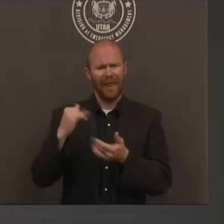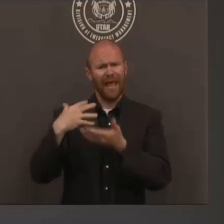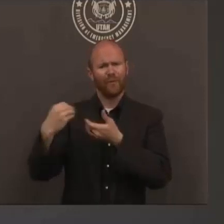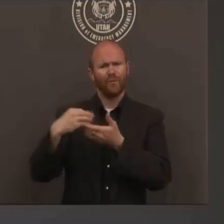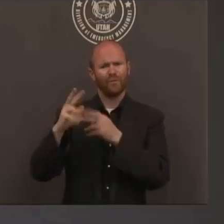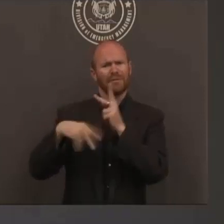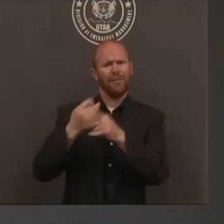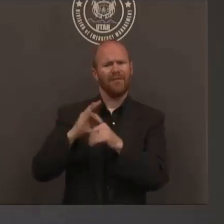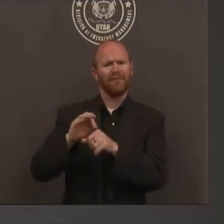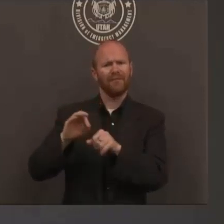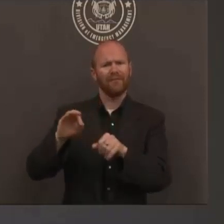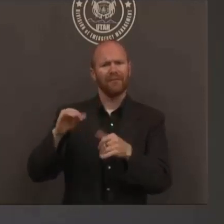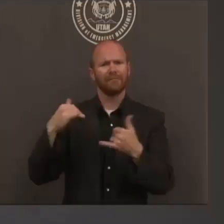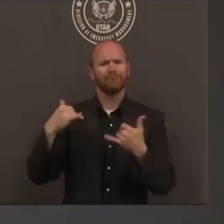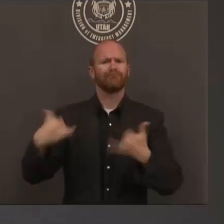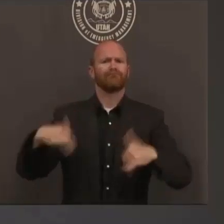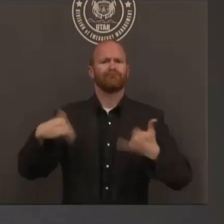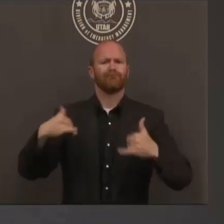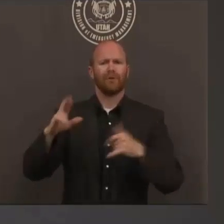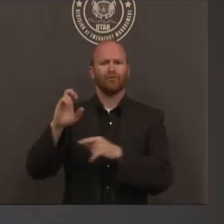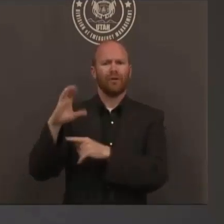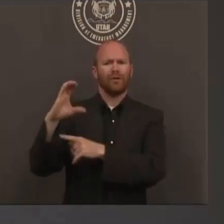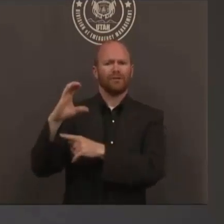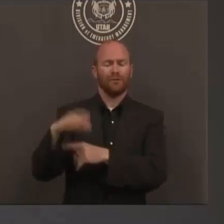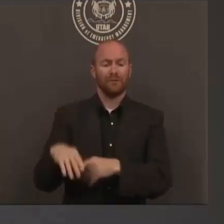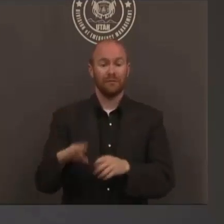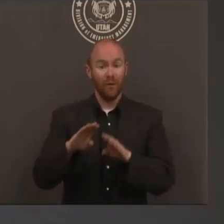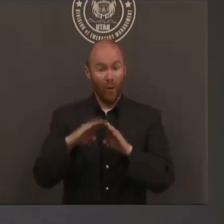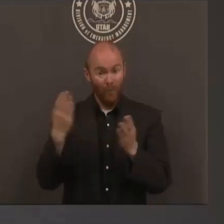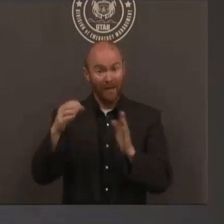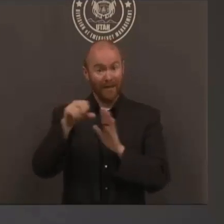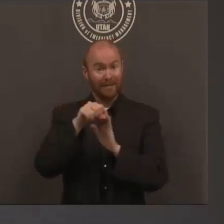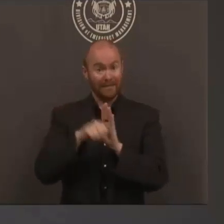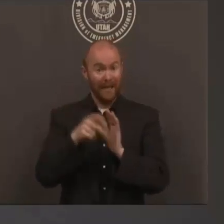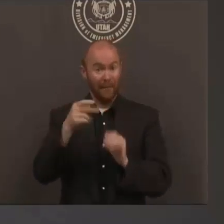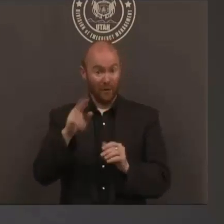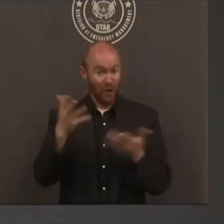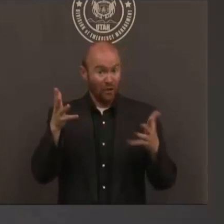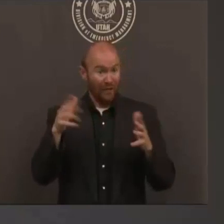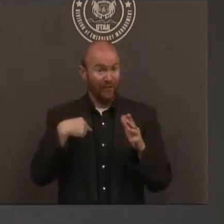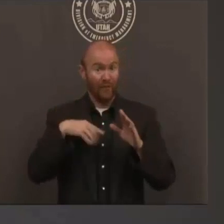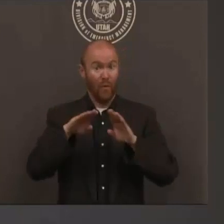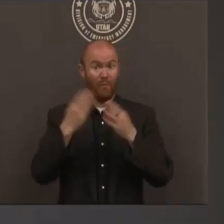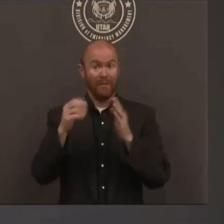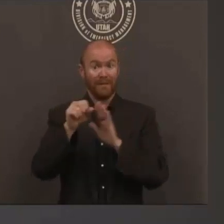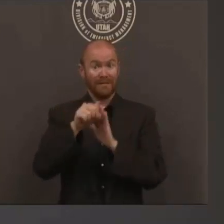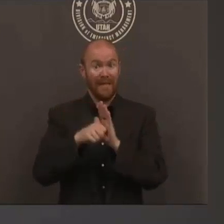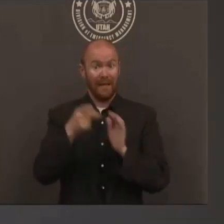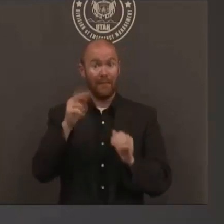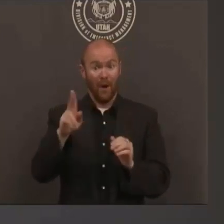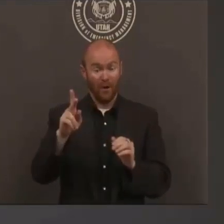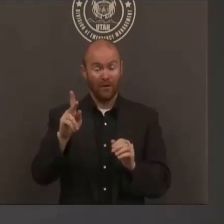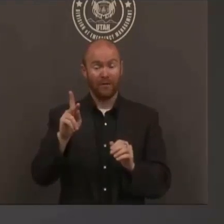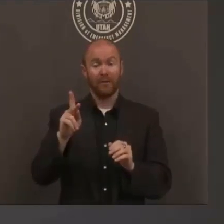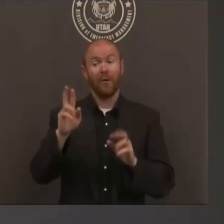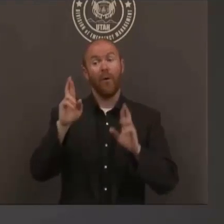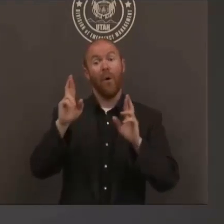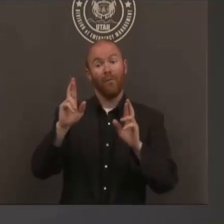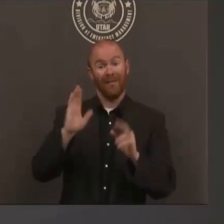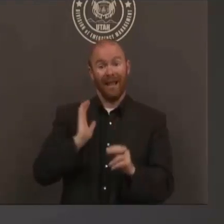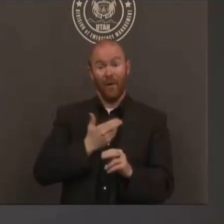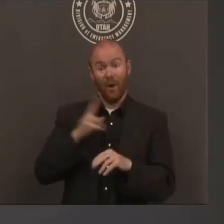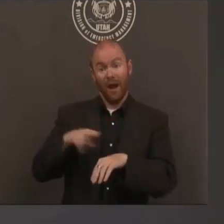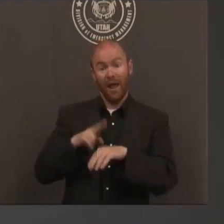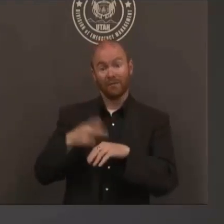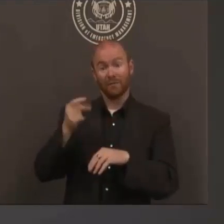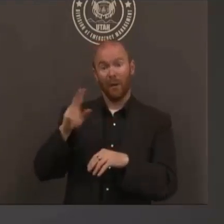recreation. We've opened up our parks. We hope that by the May 1st that we'll have opening for some of our national